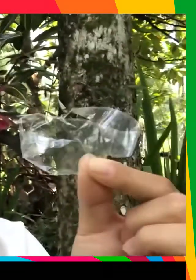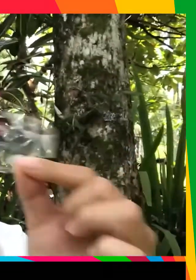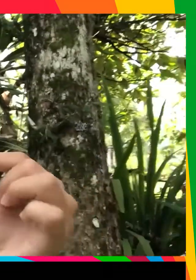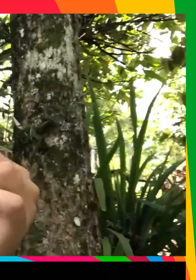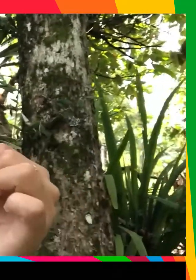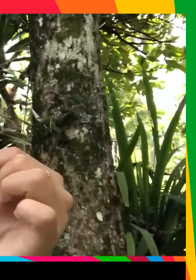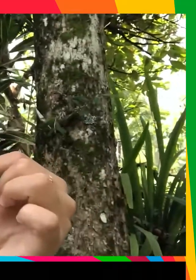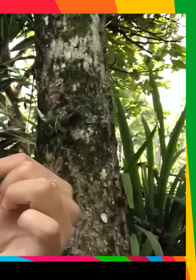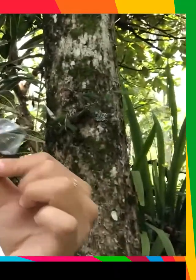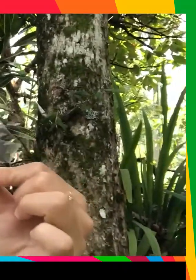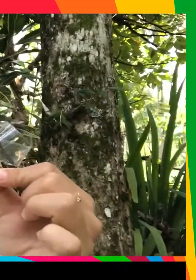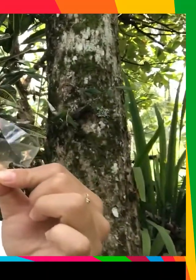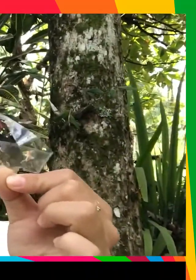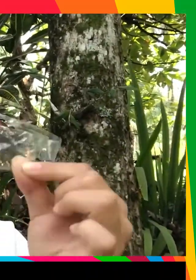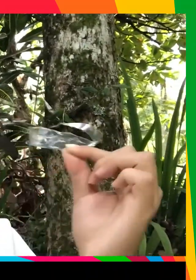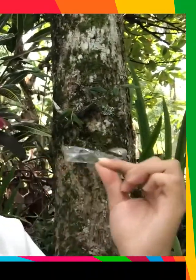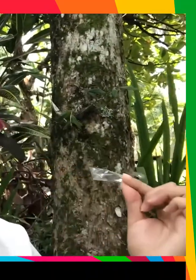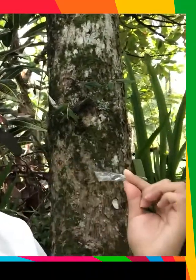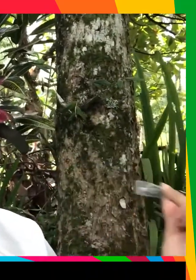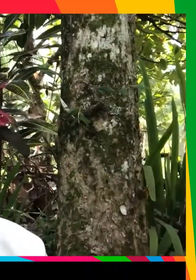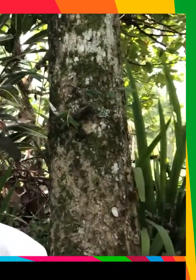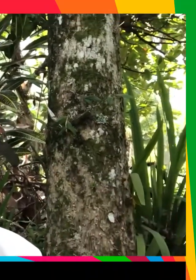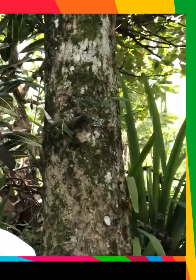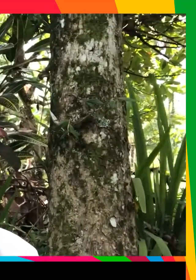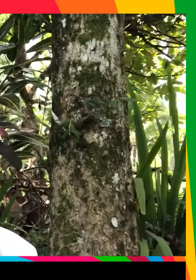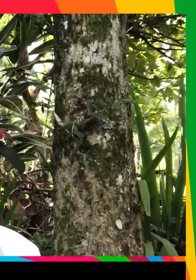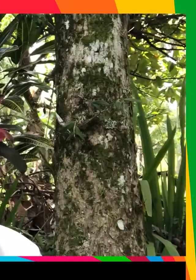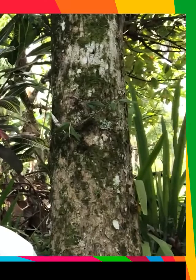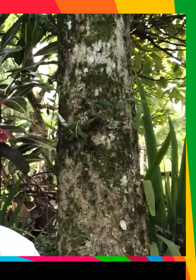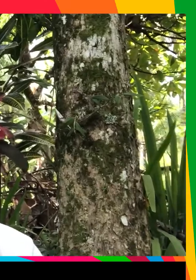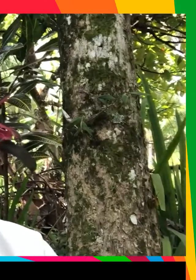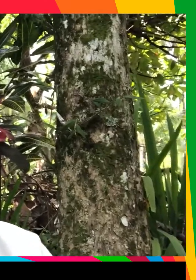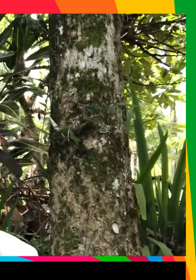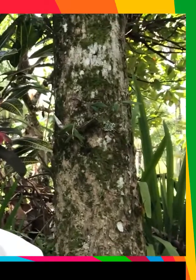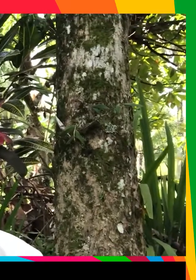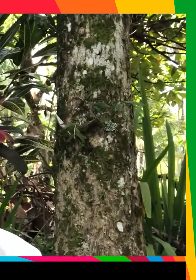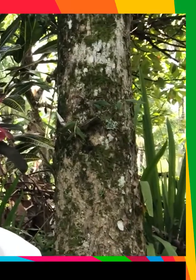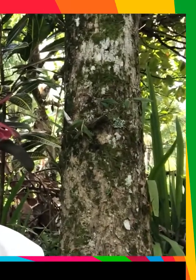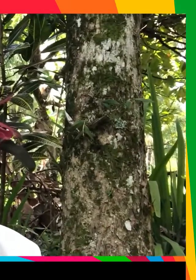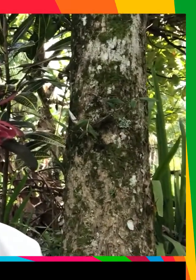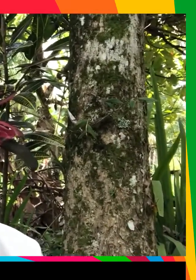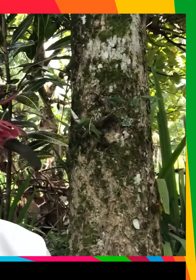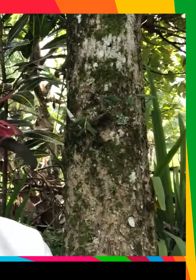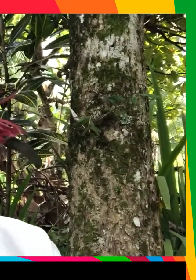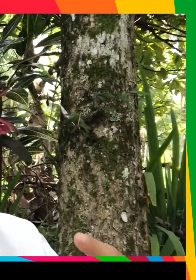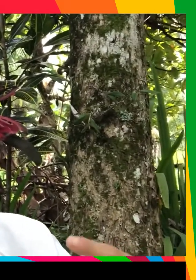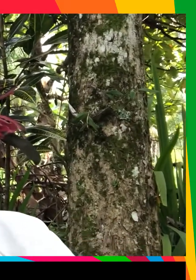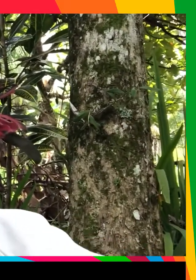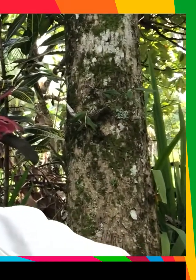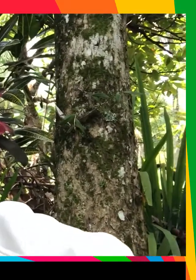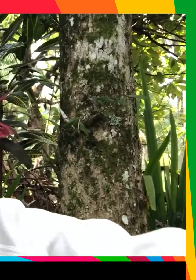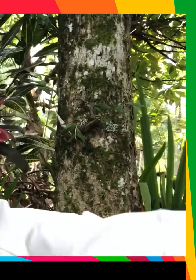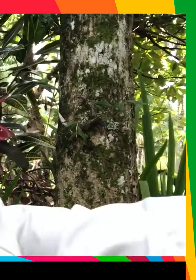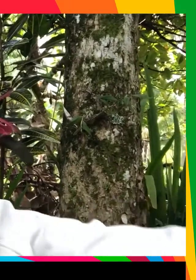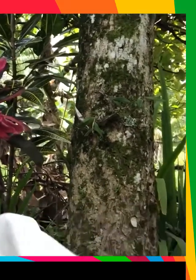simply everywhere. Now I'm holding a tiny piece of plastic, but here on Bali, the problem was massive. We couldn't go, you know,